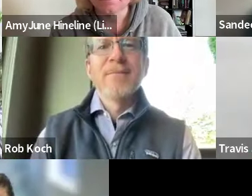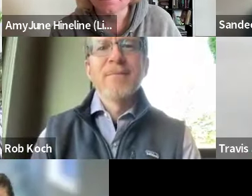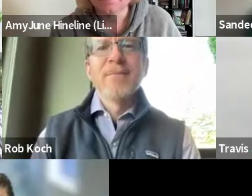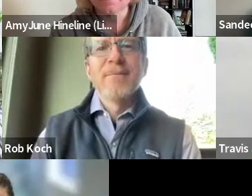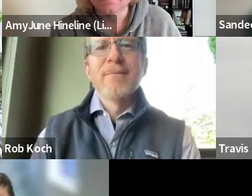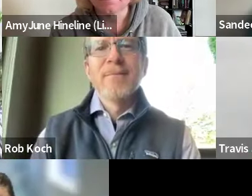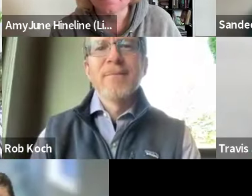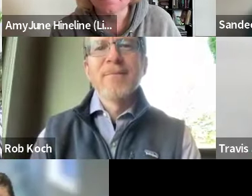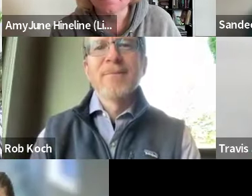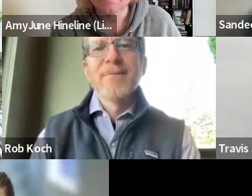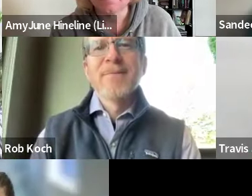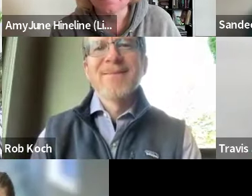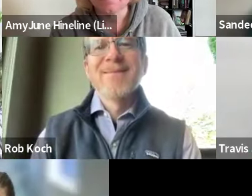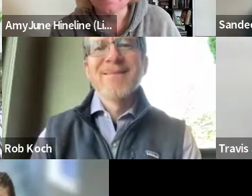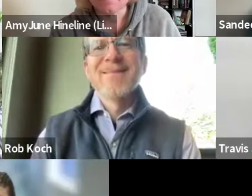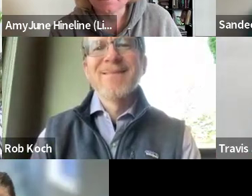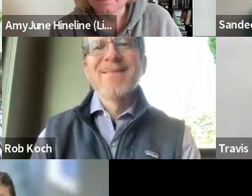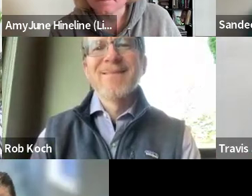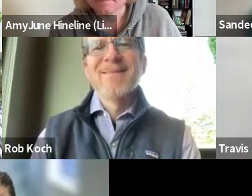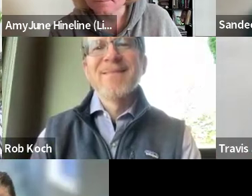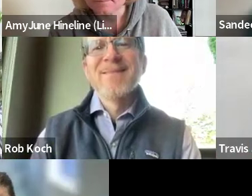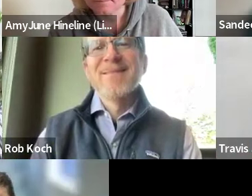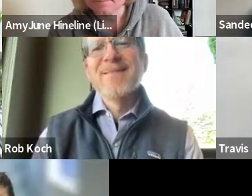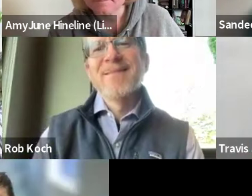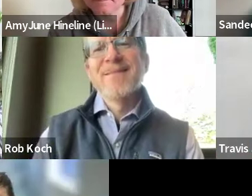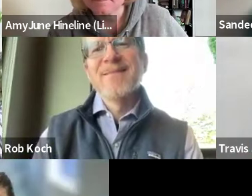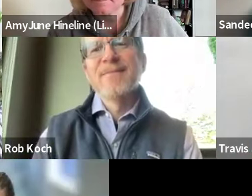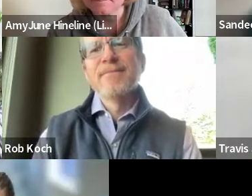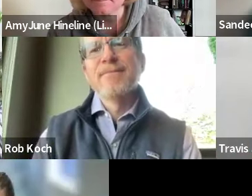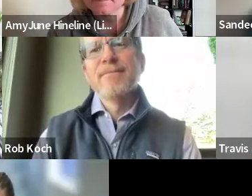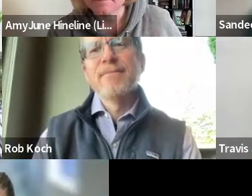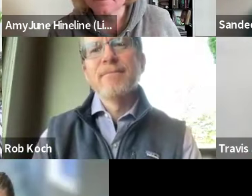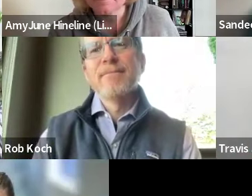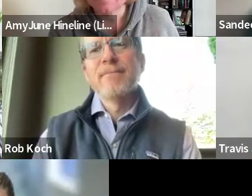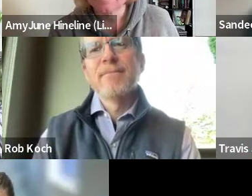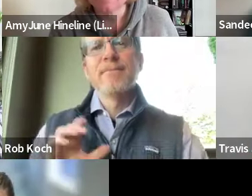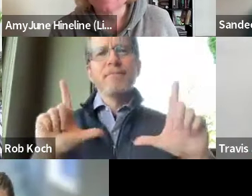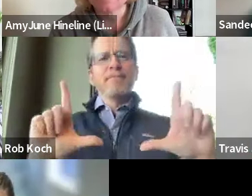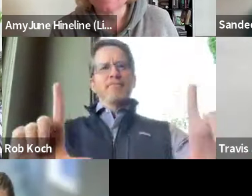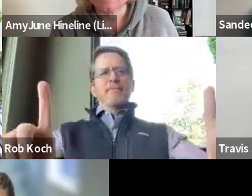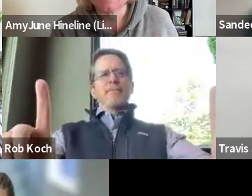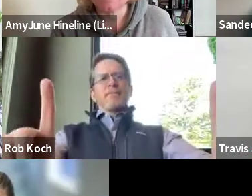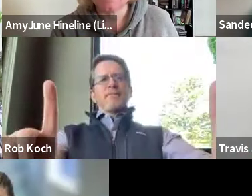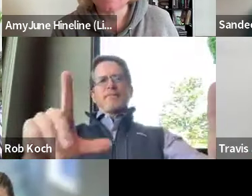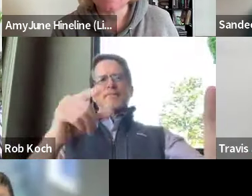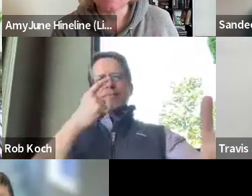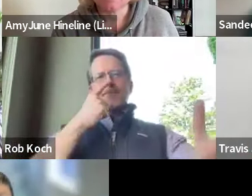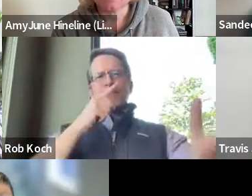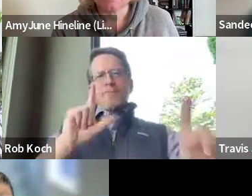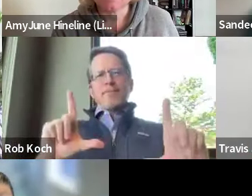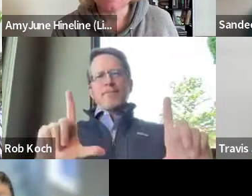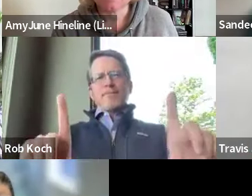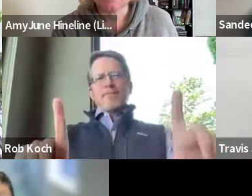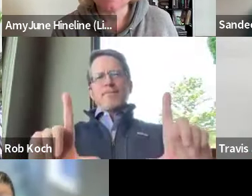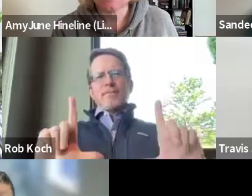Happy to meet you all and to learn with you. It's important work that we're doing. I know